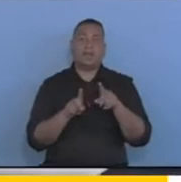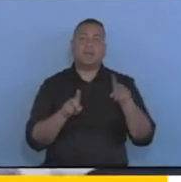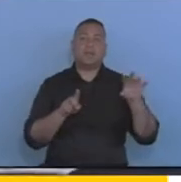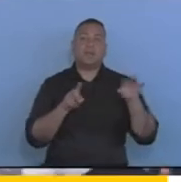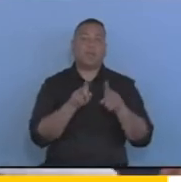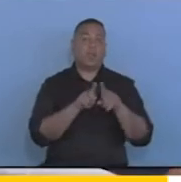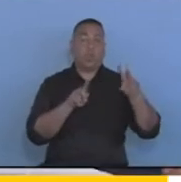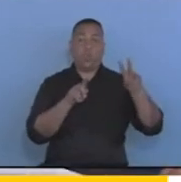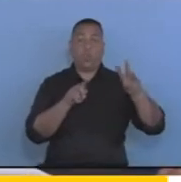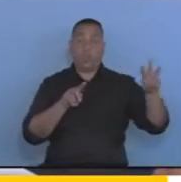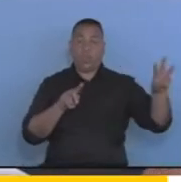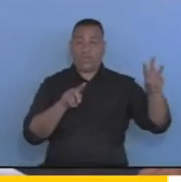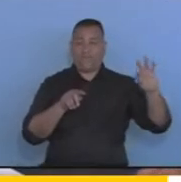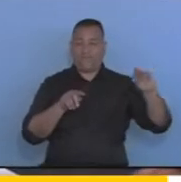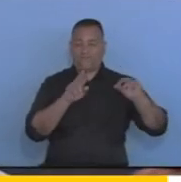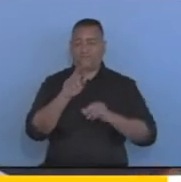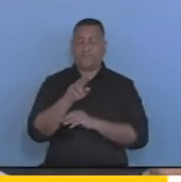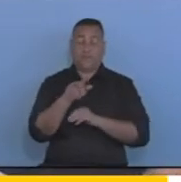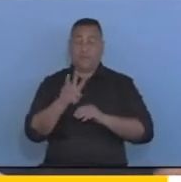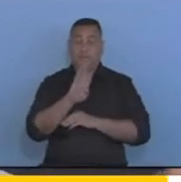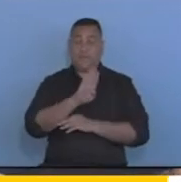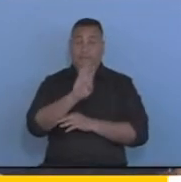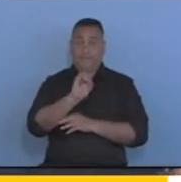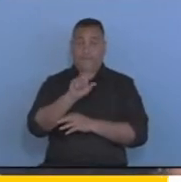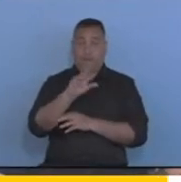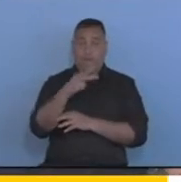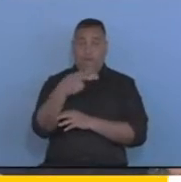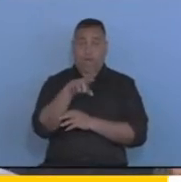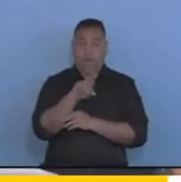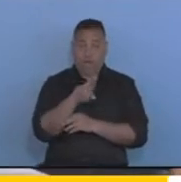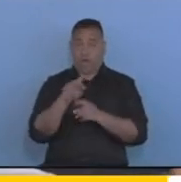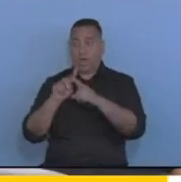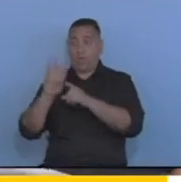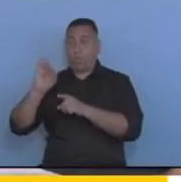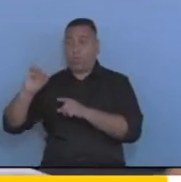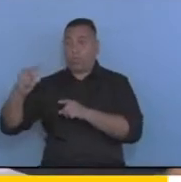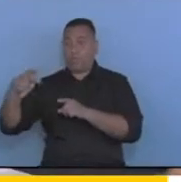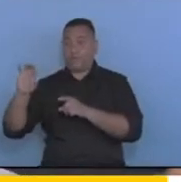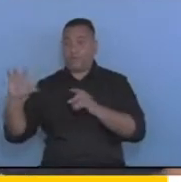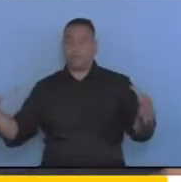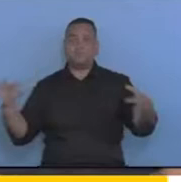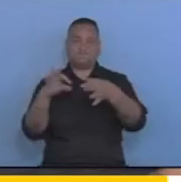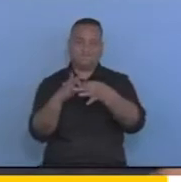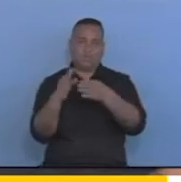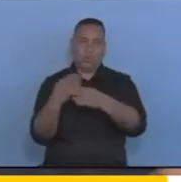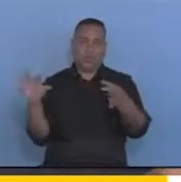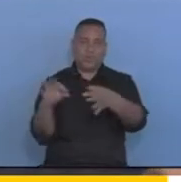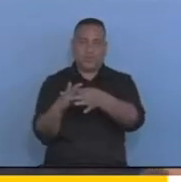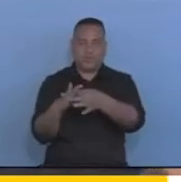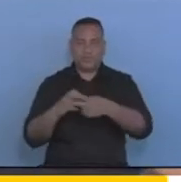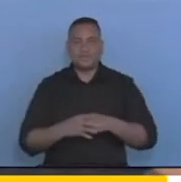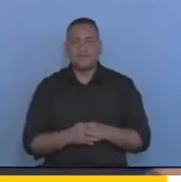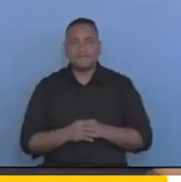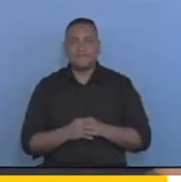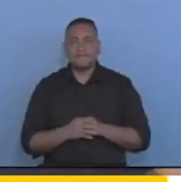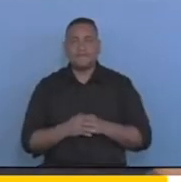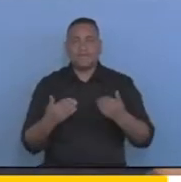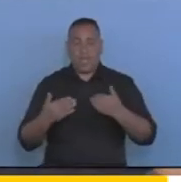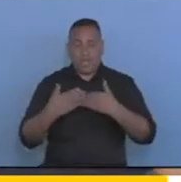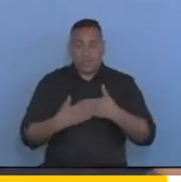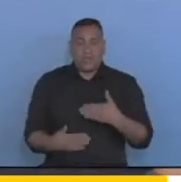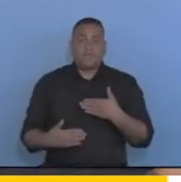what millwright was. I was going to say no. Yeah, and I absolutely know this. So going forward, there's quite a bit of exciting things